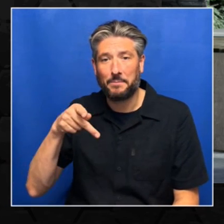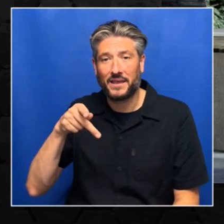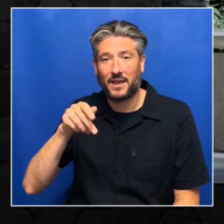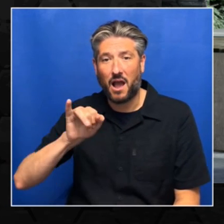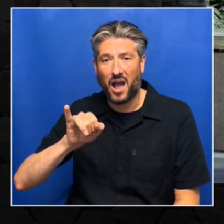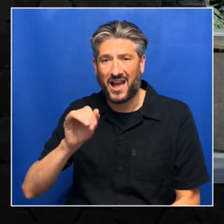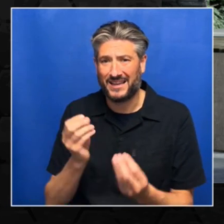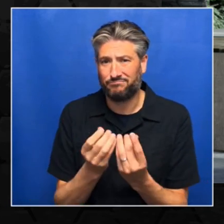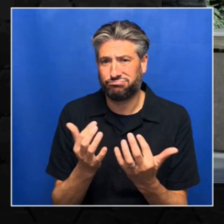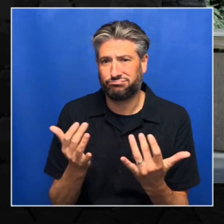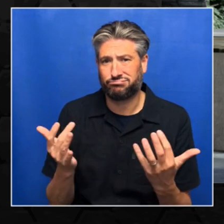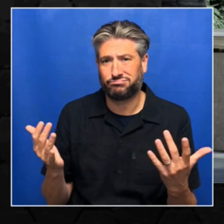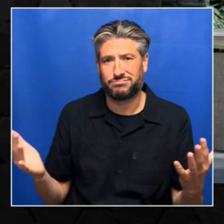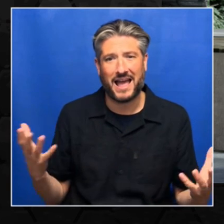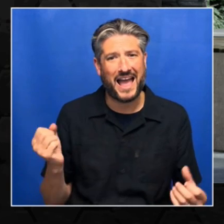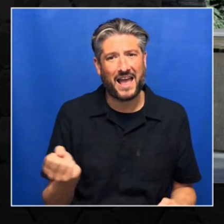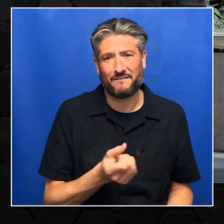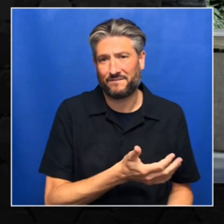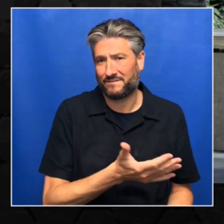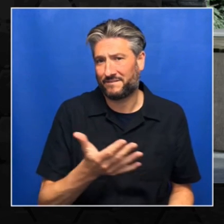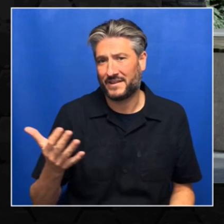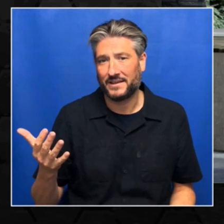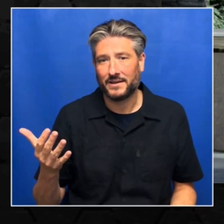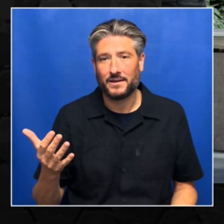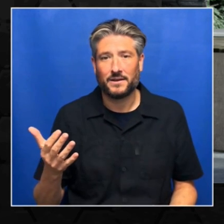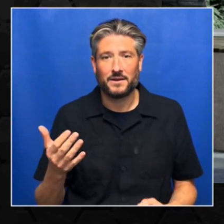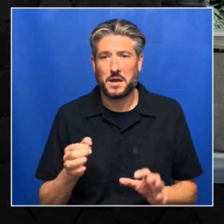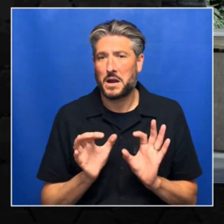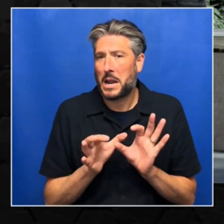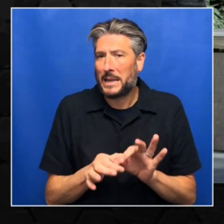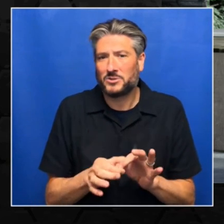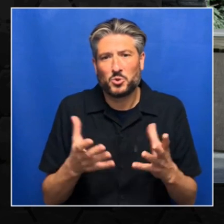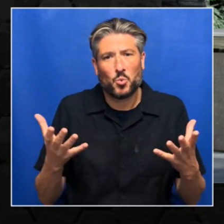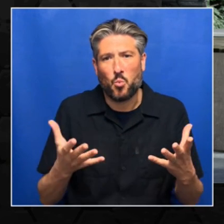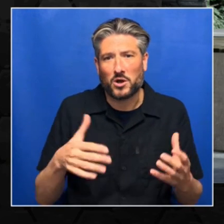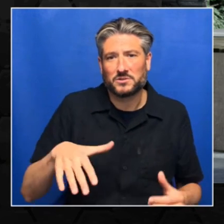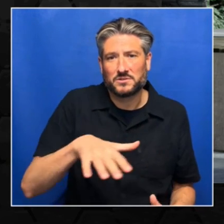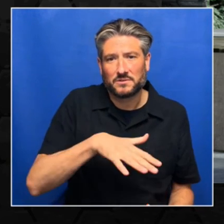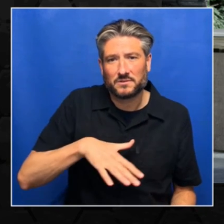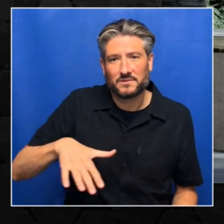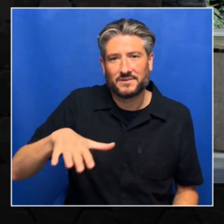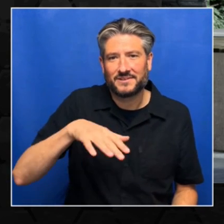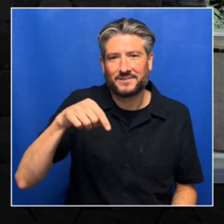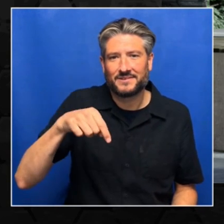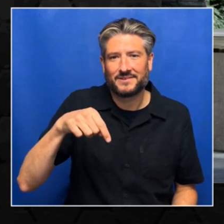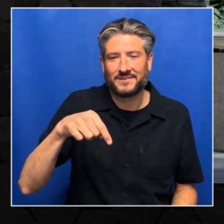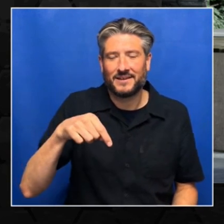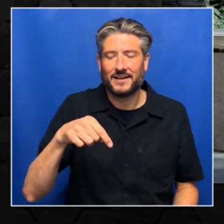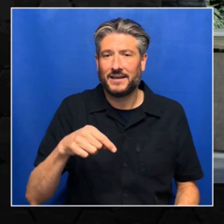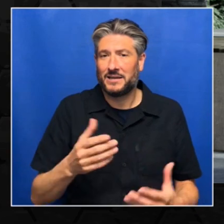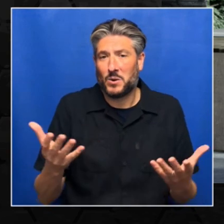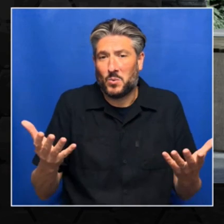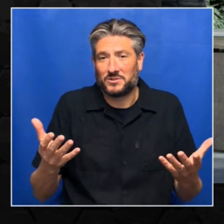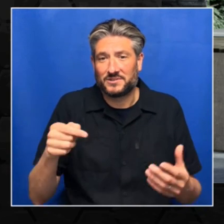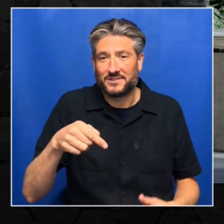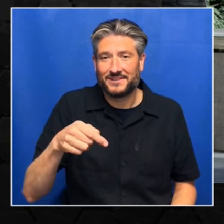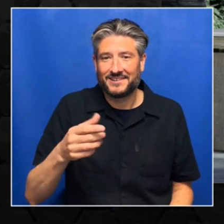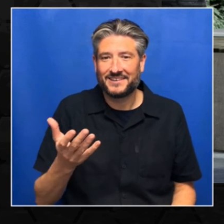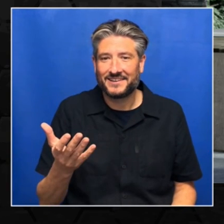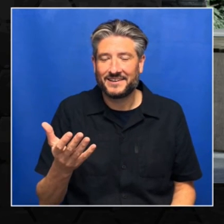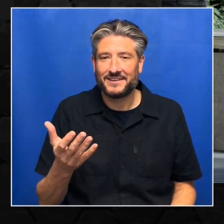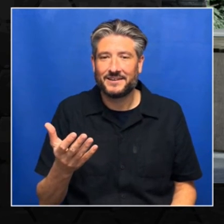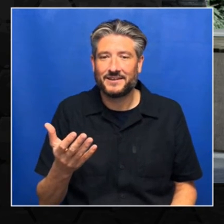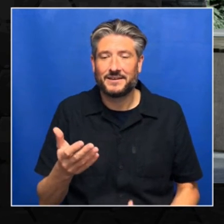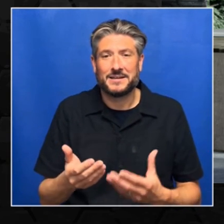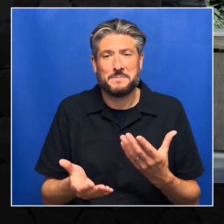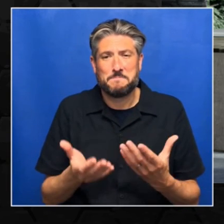of use case you want to work on, if you want to do probably something, if you probably want to do something more customized, you